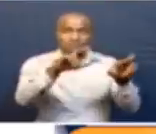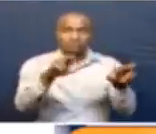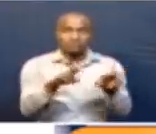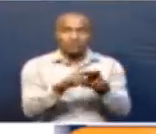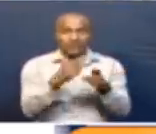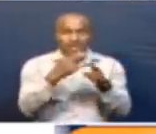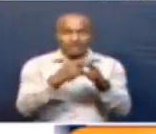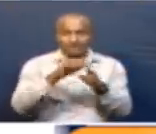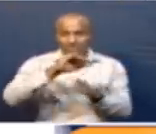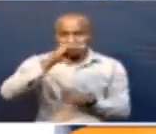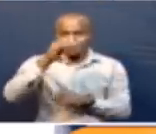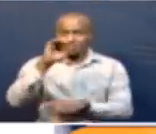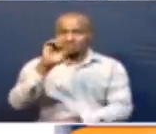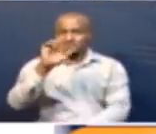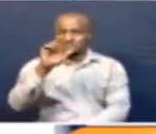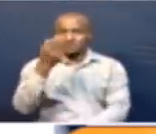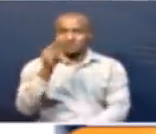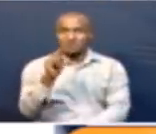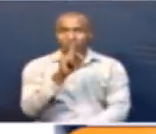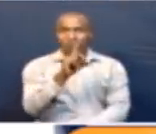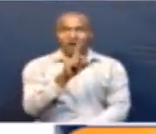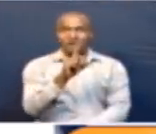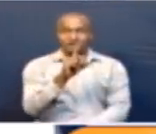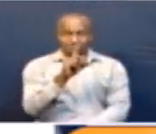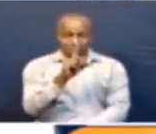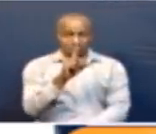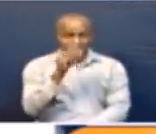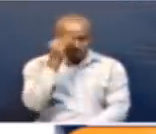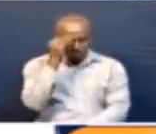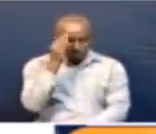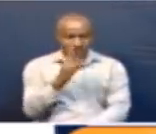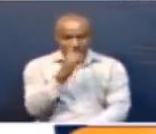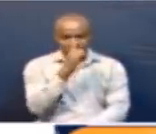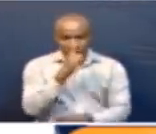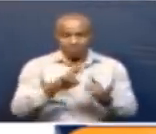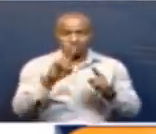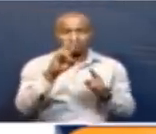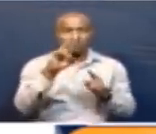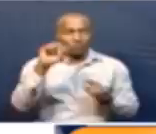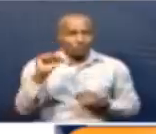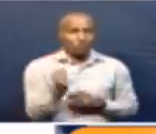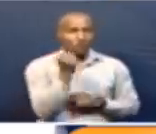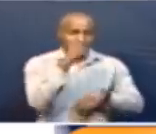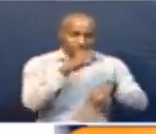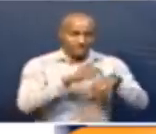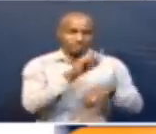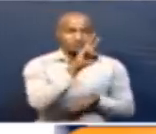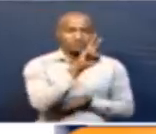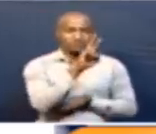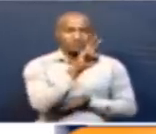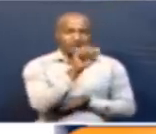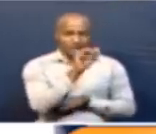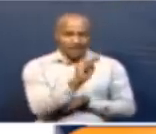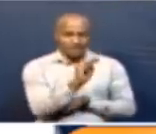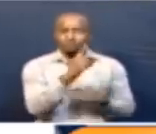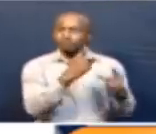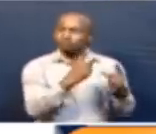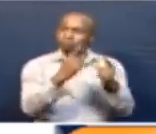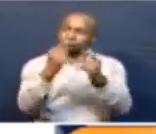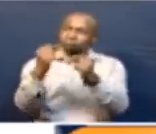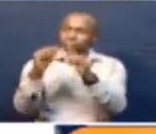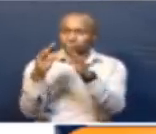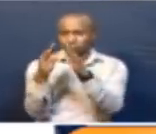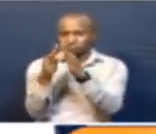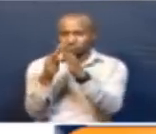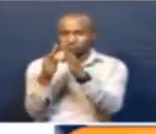Elgon, one student, of whom two students, had woken up at 2 a.m. and had gone to the bathroom cubicles to